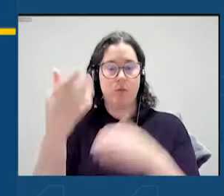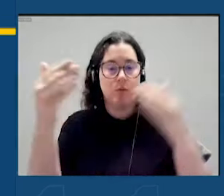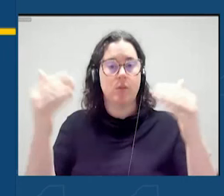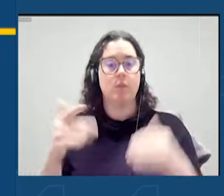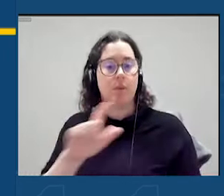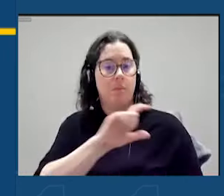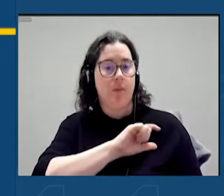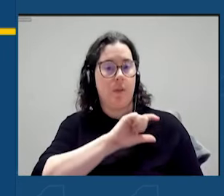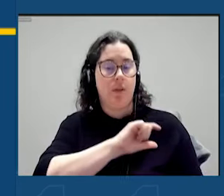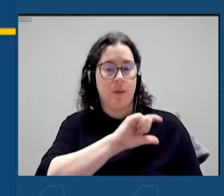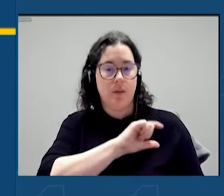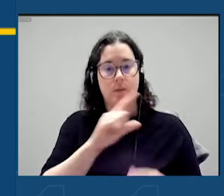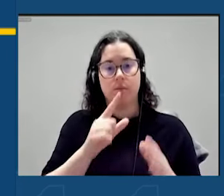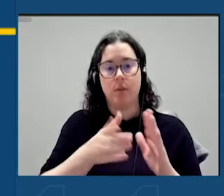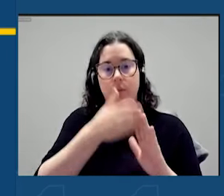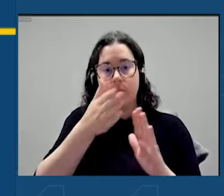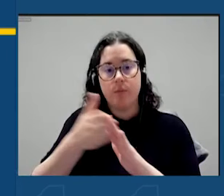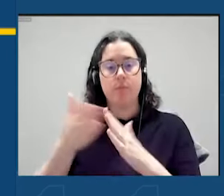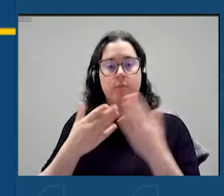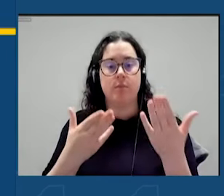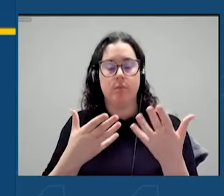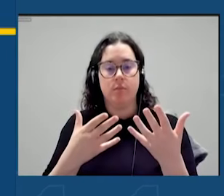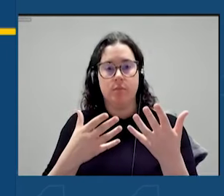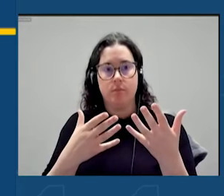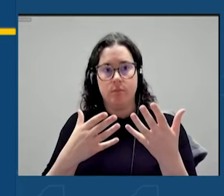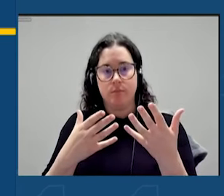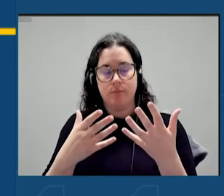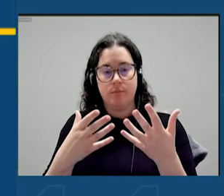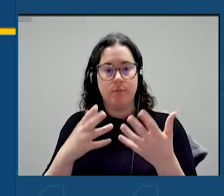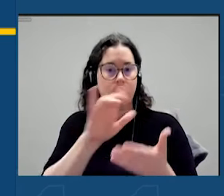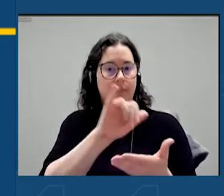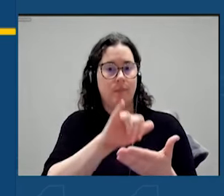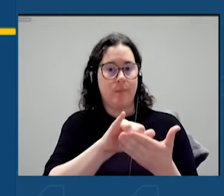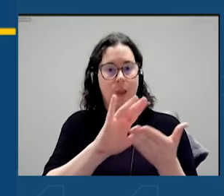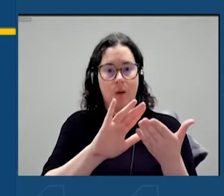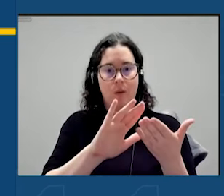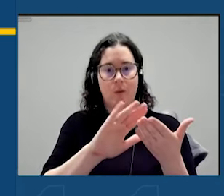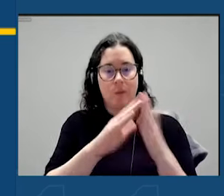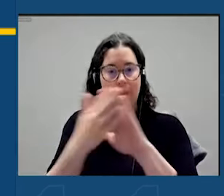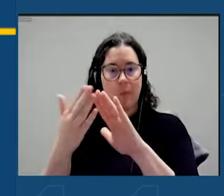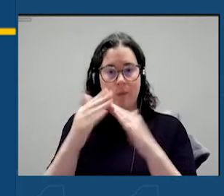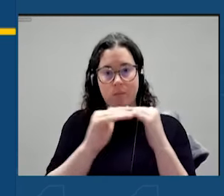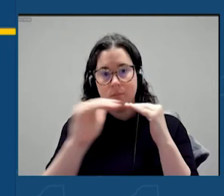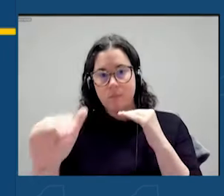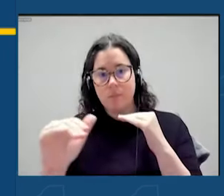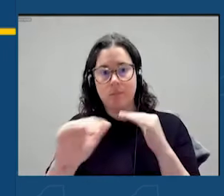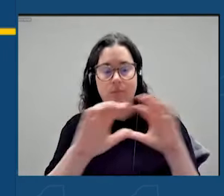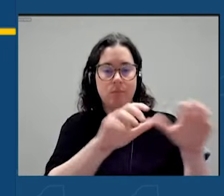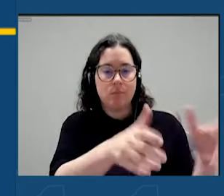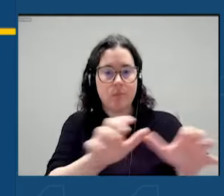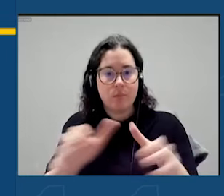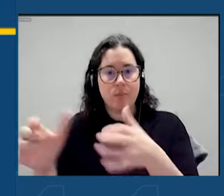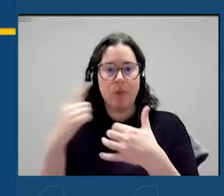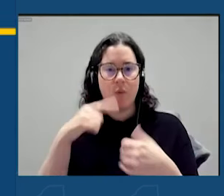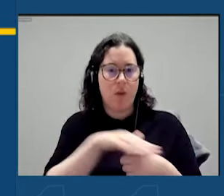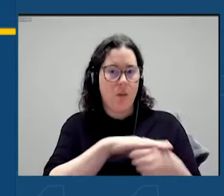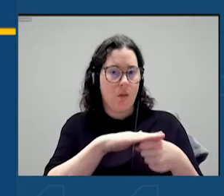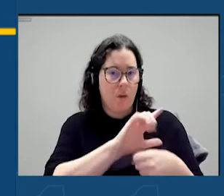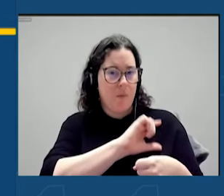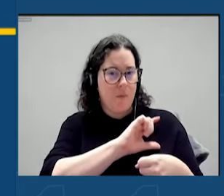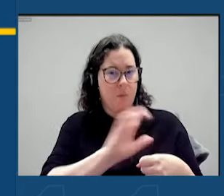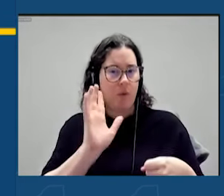operations, increasing our community stabilization units also for local police, increasing that from 16 to